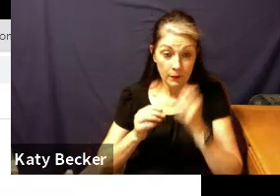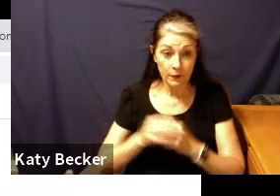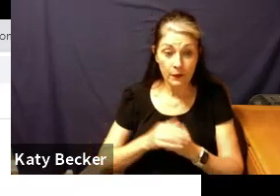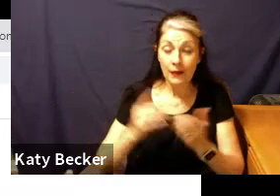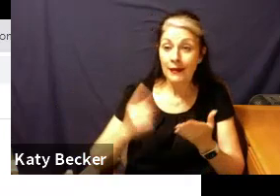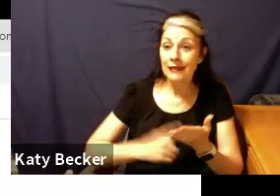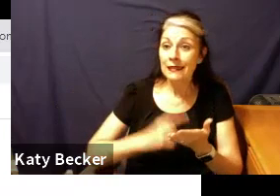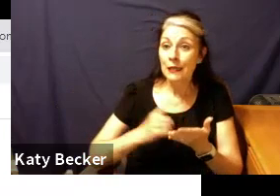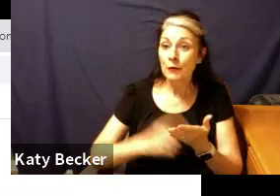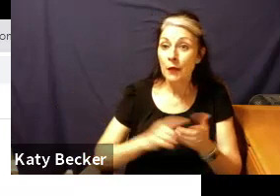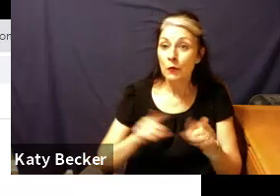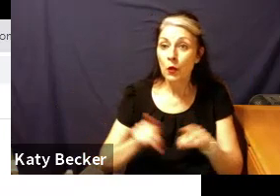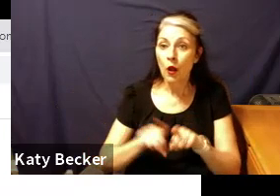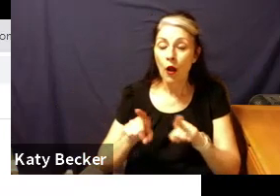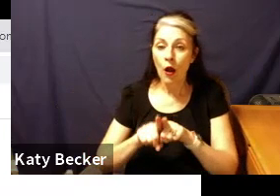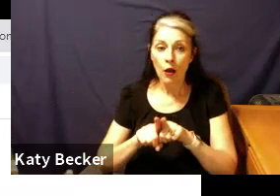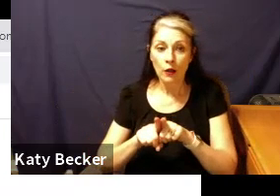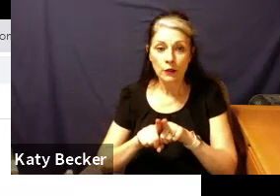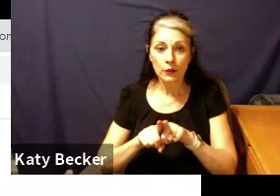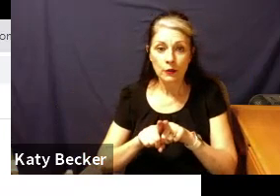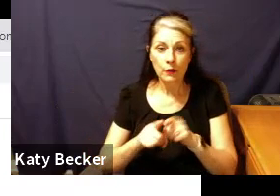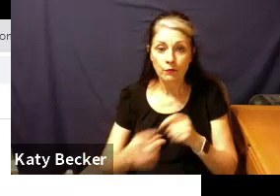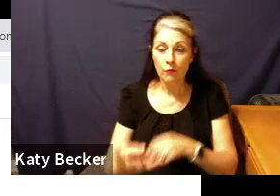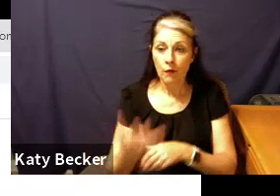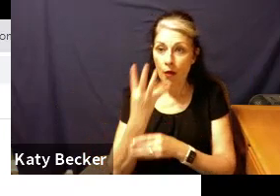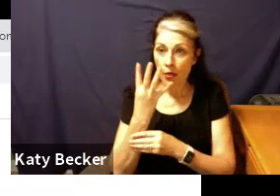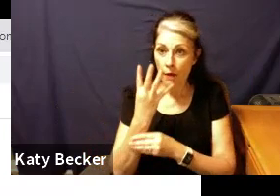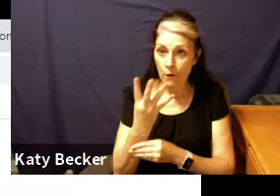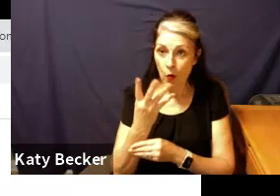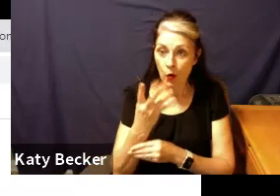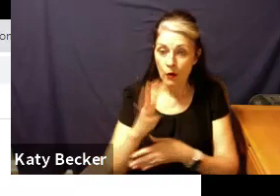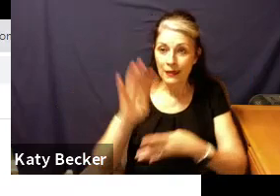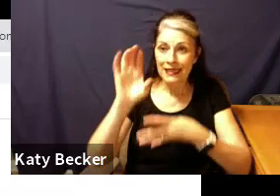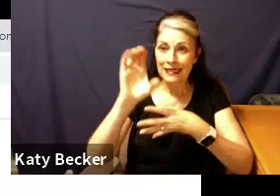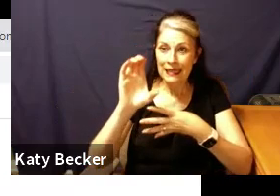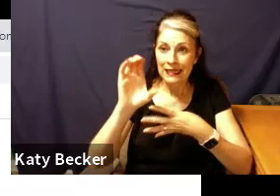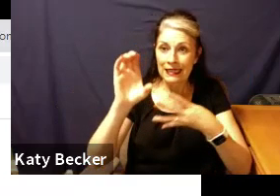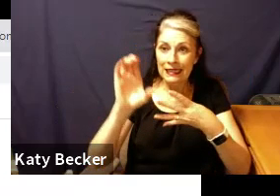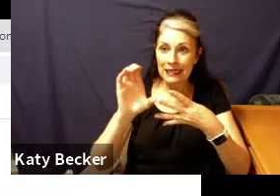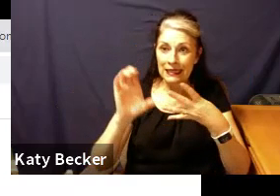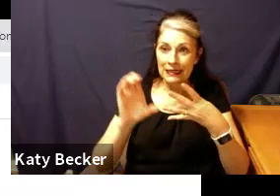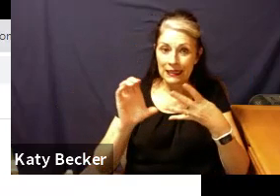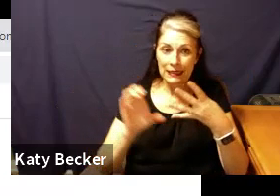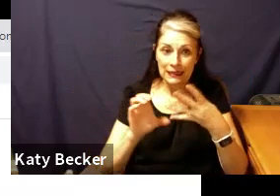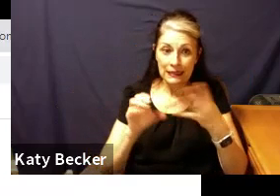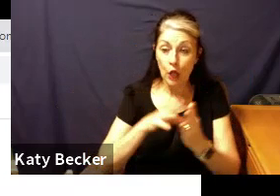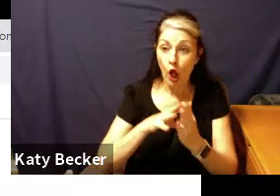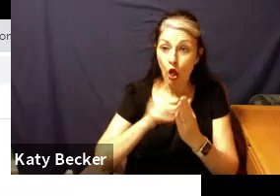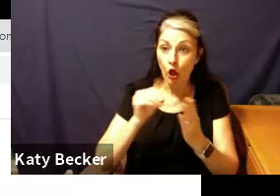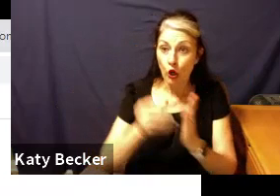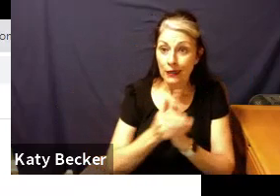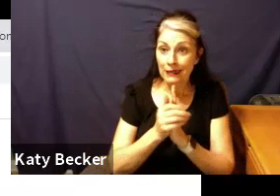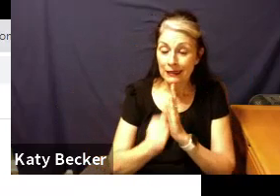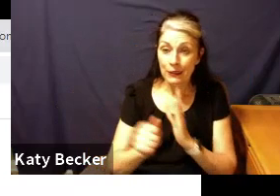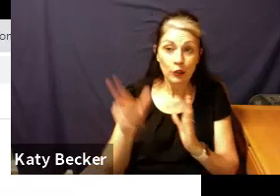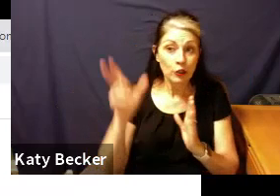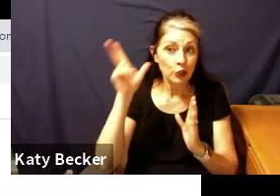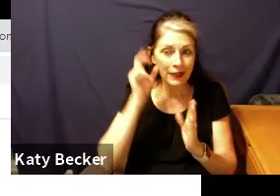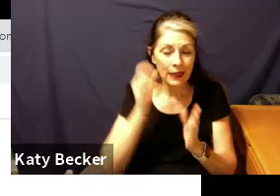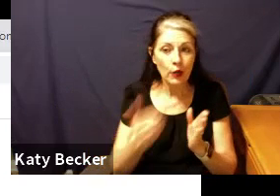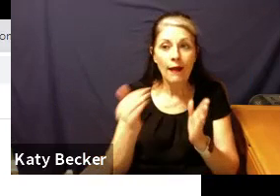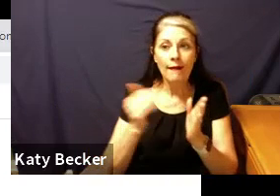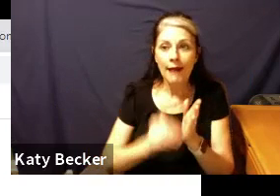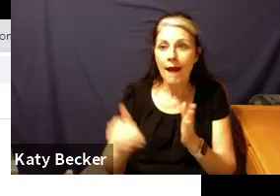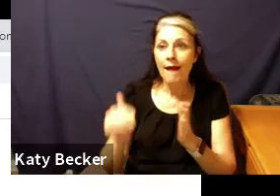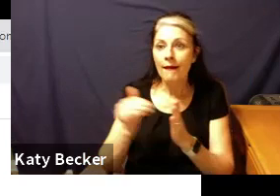Sometimes we also hear about the 4 C's, which they're referenced to, and these are learning skills. And again, you'll hear this repeated over and